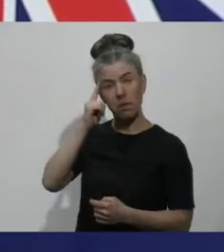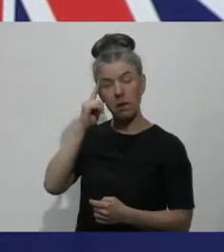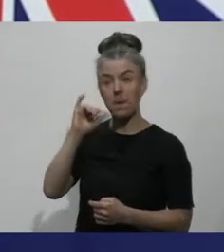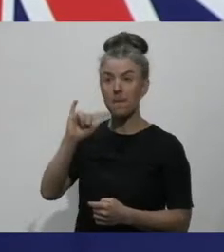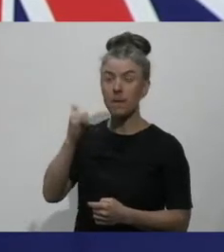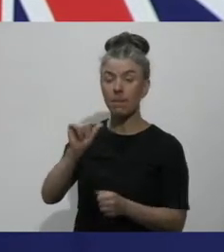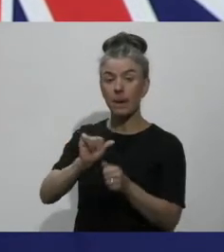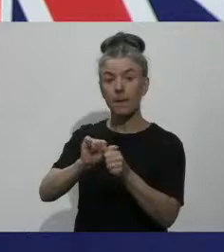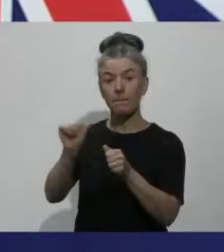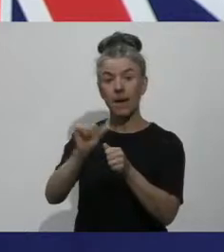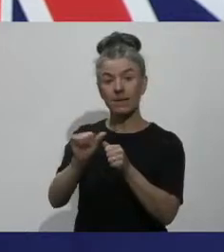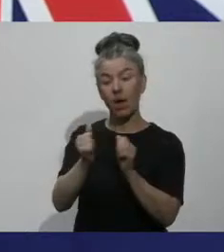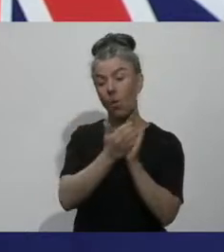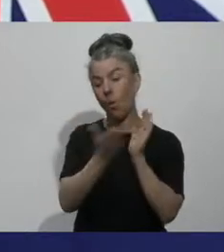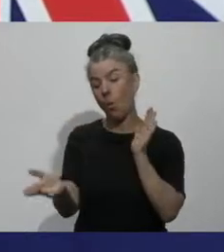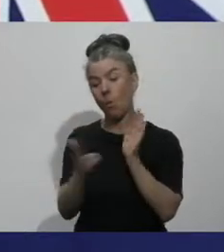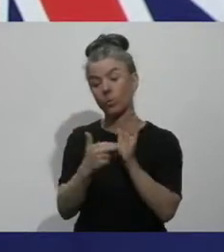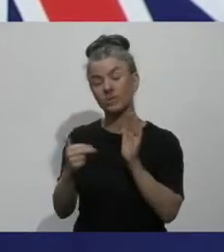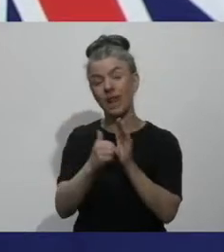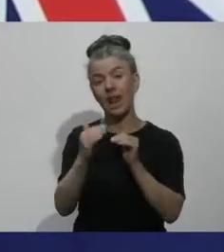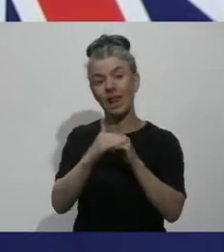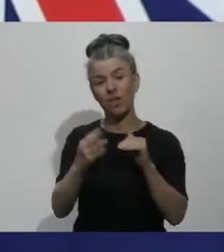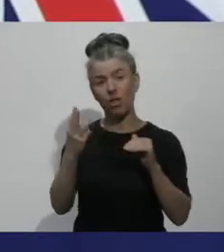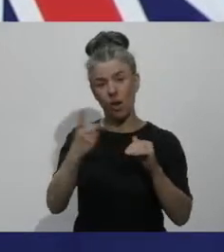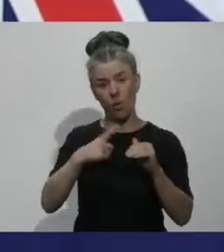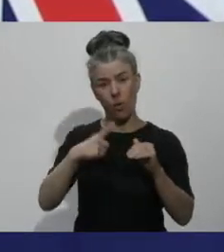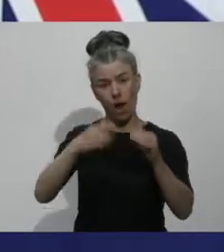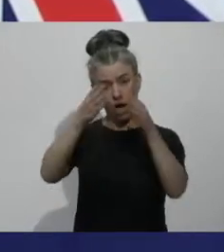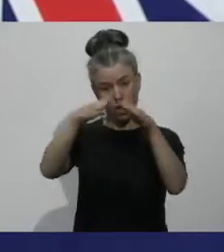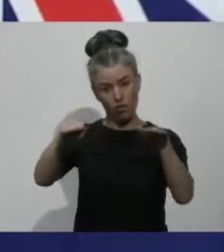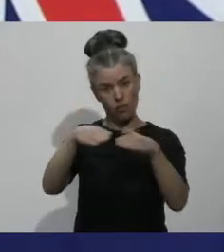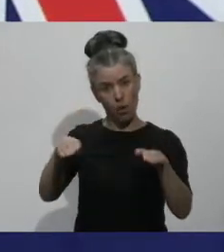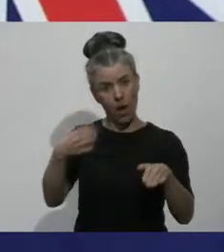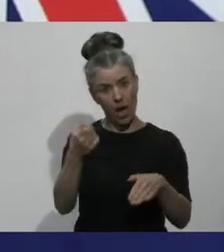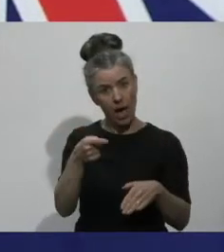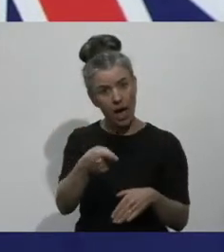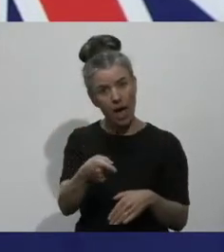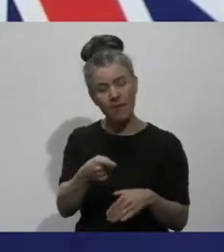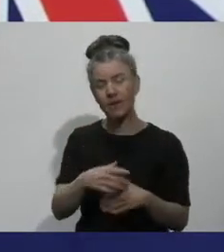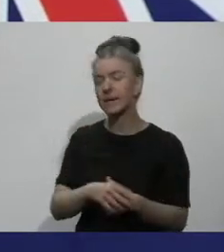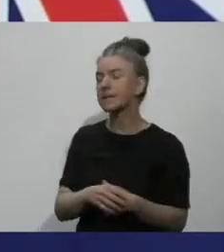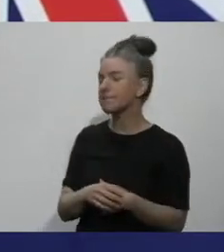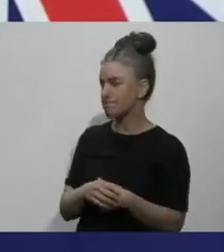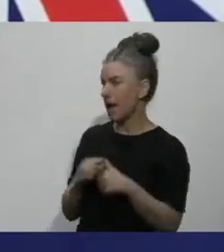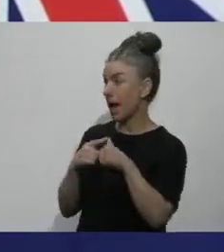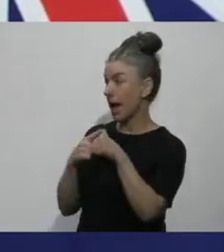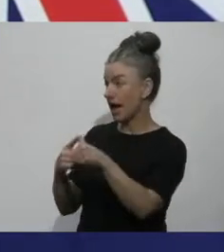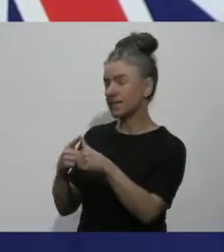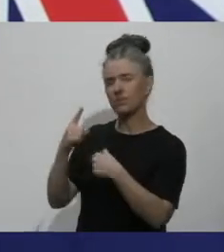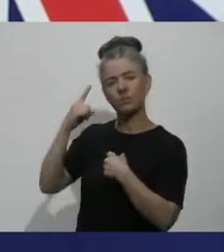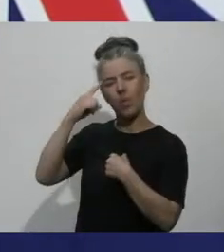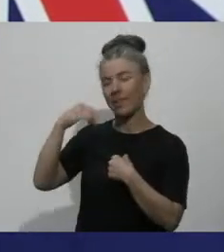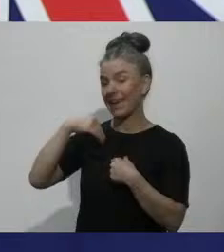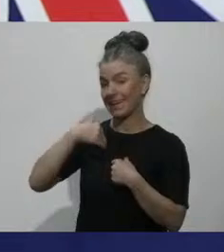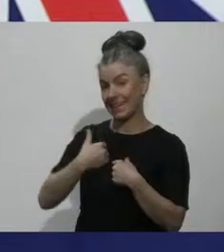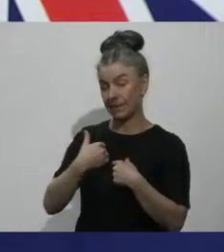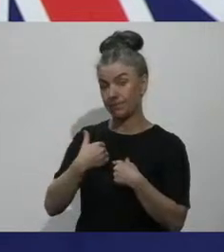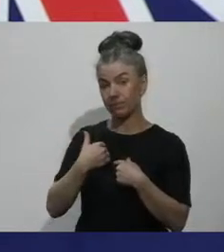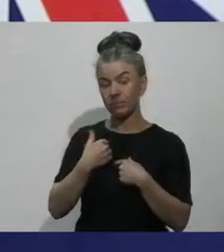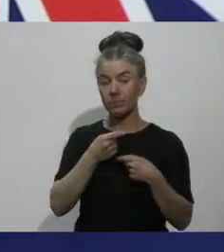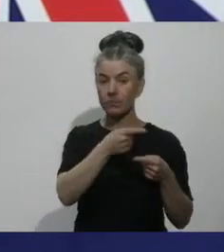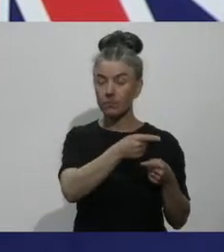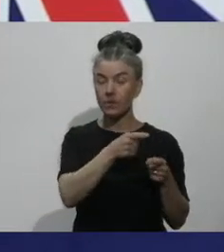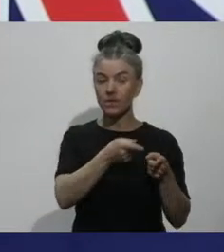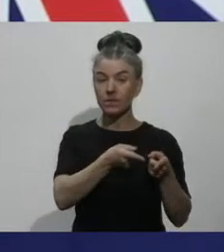had cases now outside of Auckland? No, that wasn't something that was viewed as necessary, nor was it something that the Director